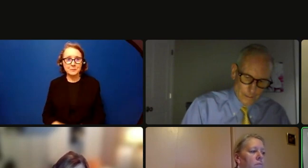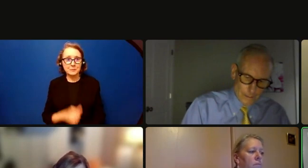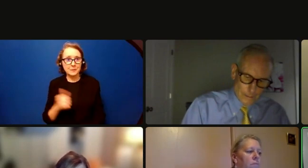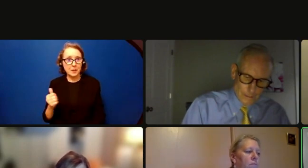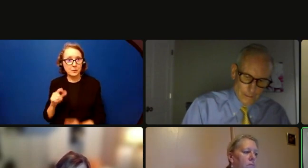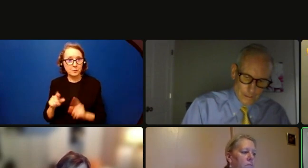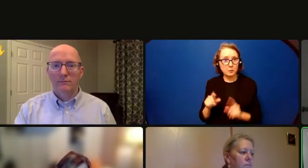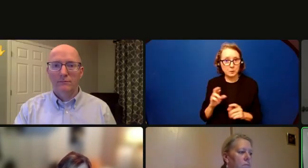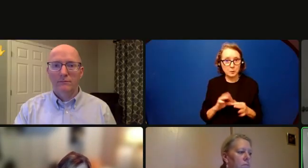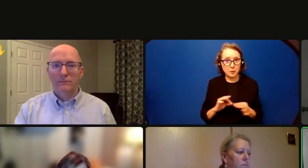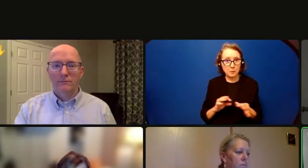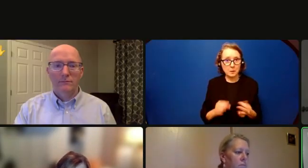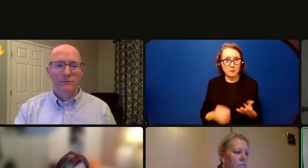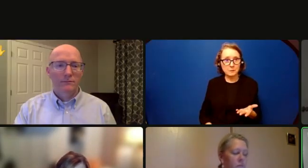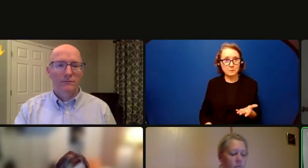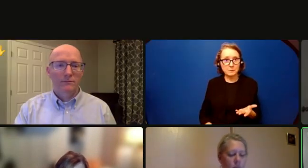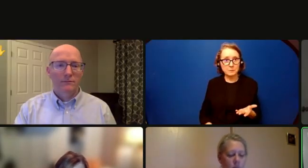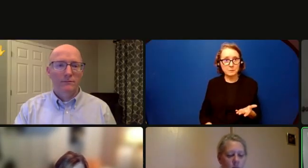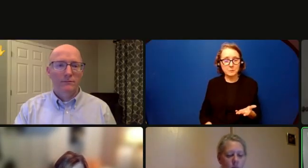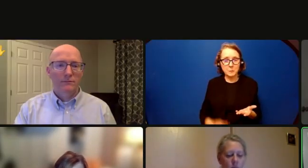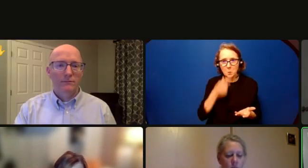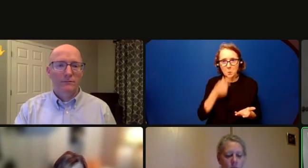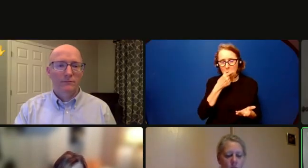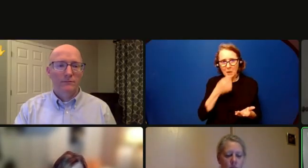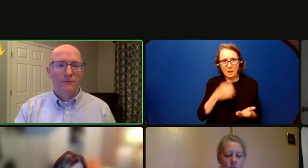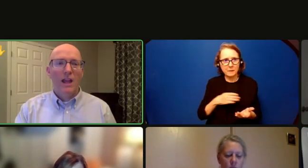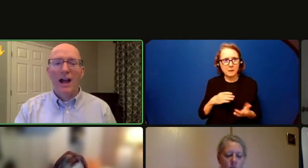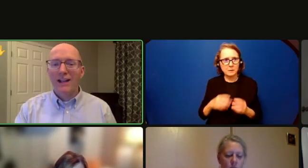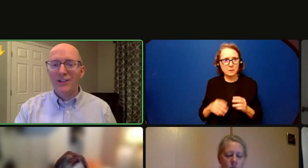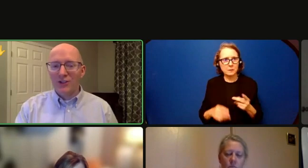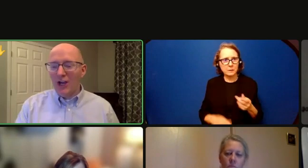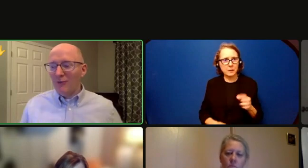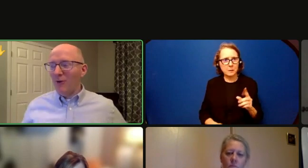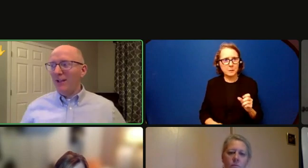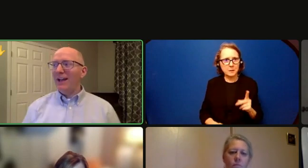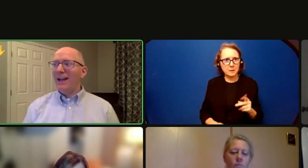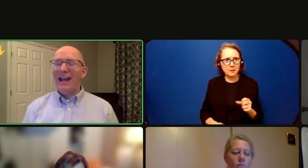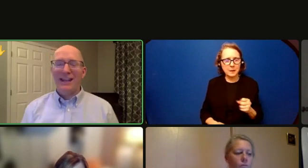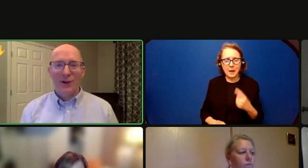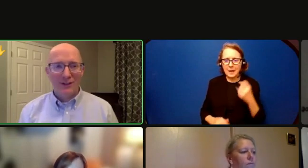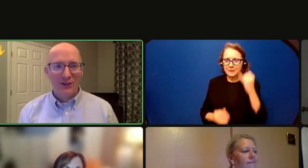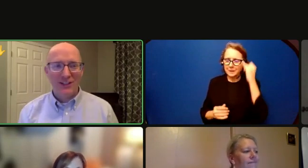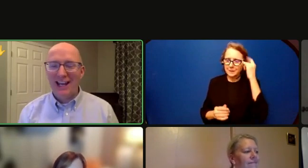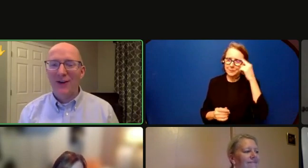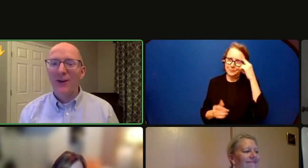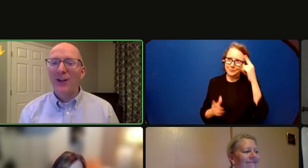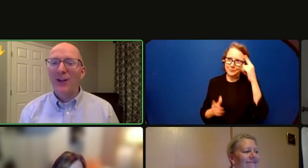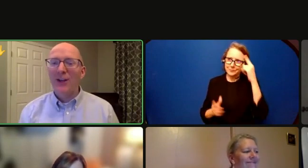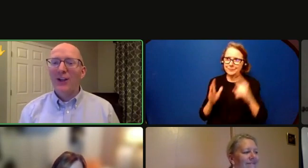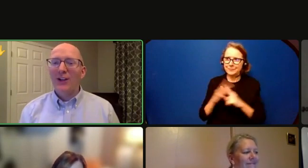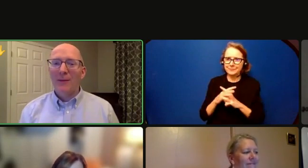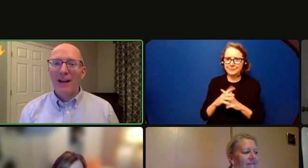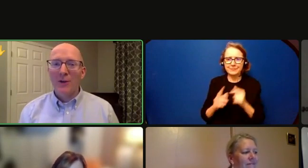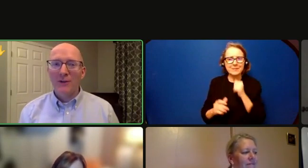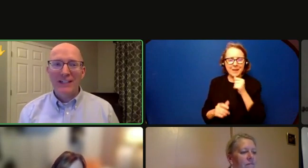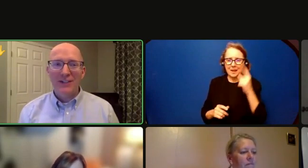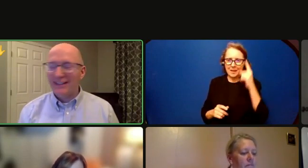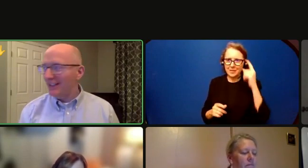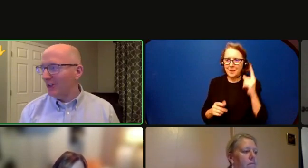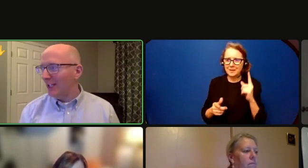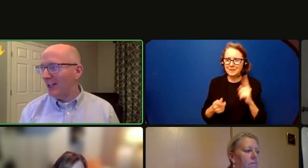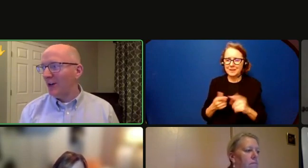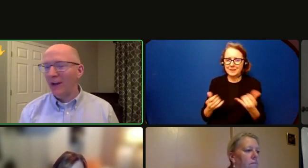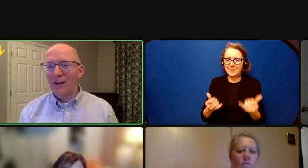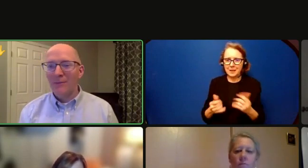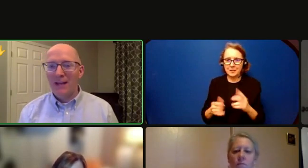questions or comments? Councilor Phillips. I just thought of one I hadn't thought of till just now. I don't know if DJ's